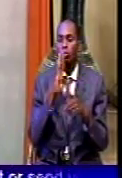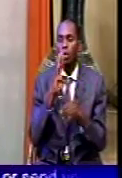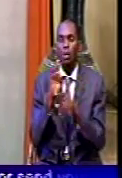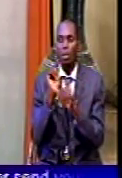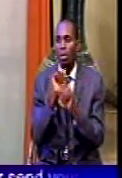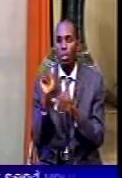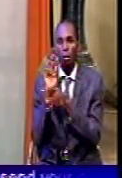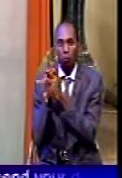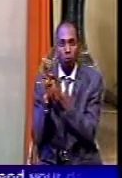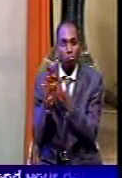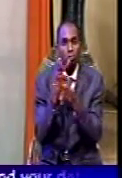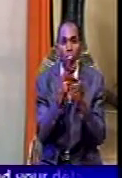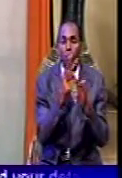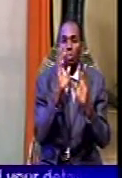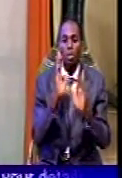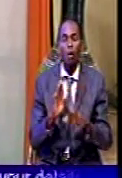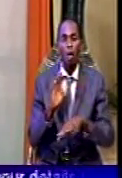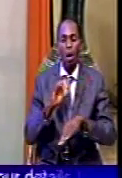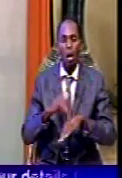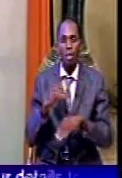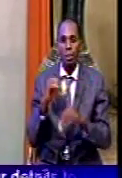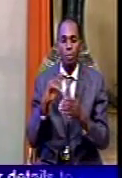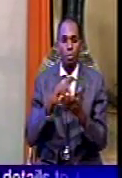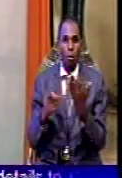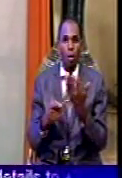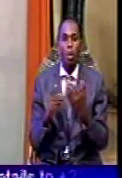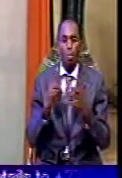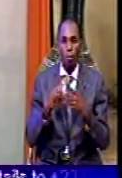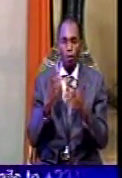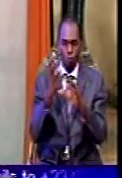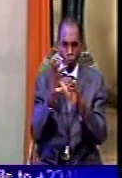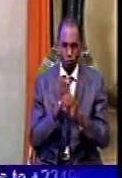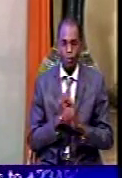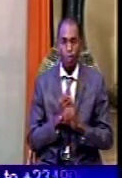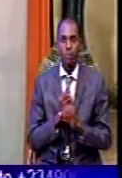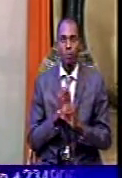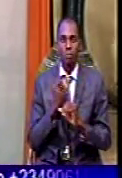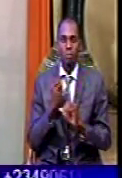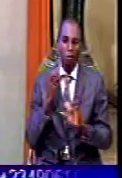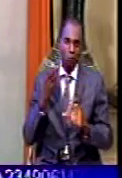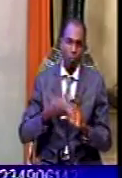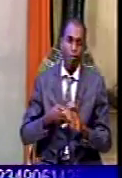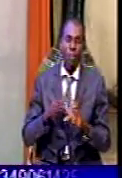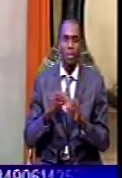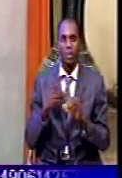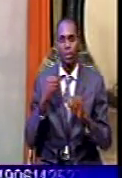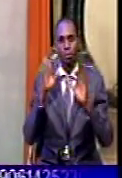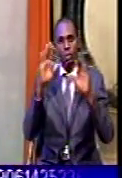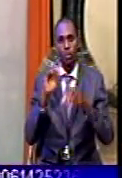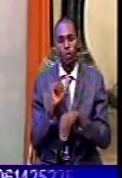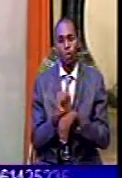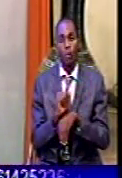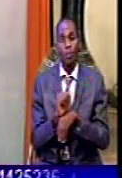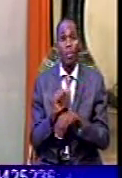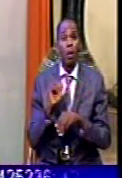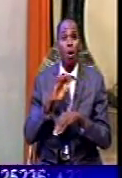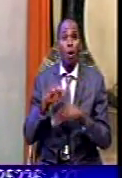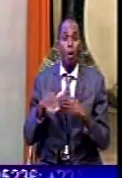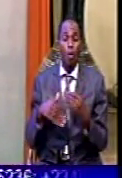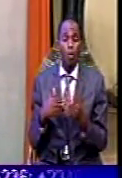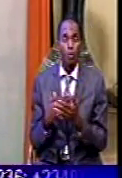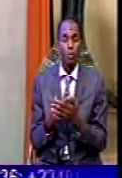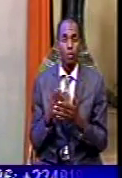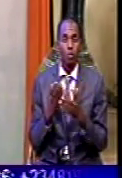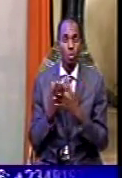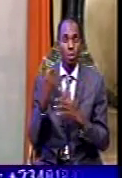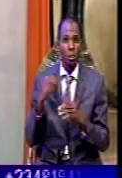miracle. So as I got home, I started checking. I was the one searching for the thing that has been moving around my tummy, and I didn't see it. I said, see